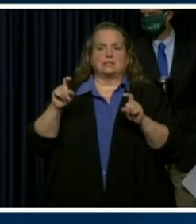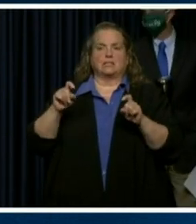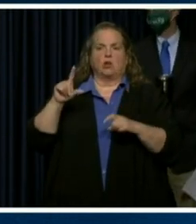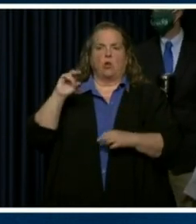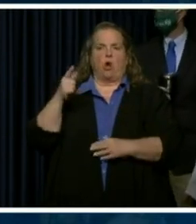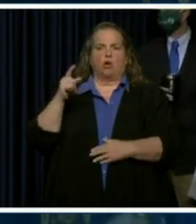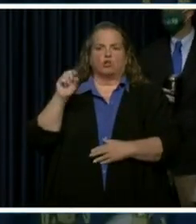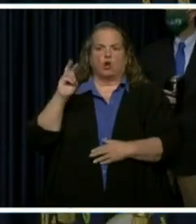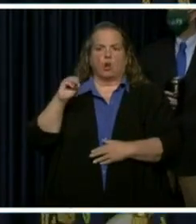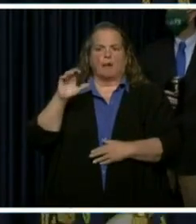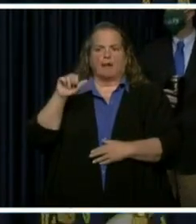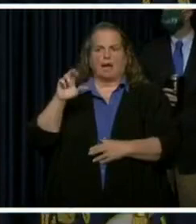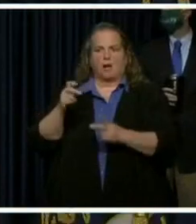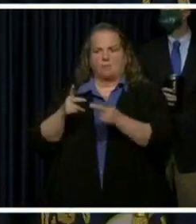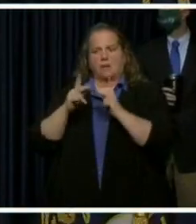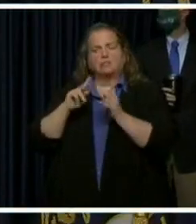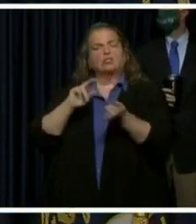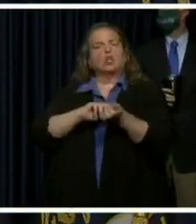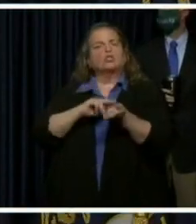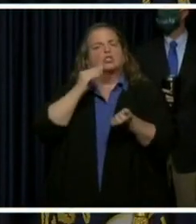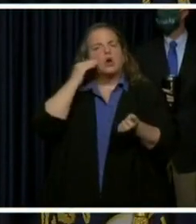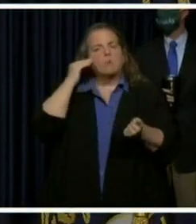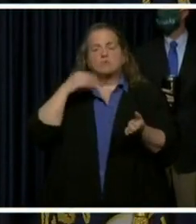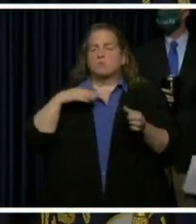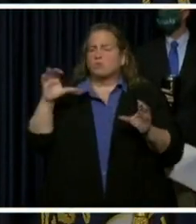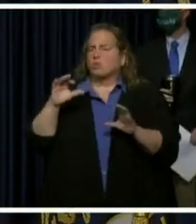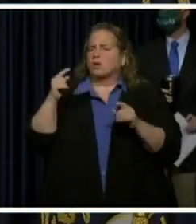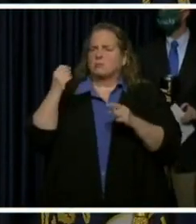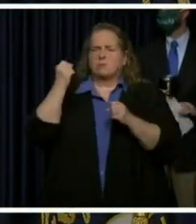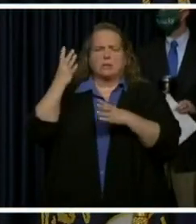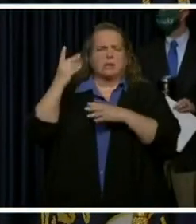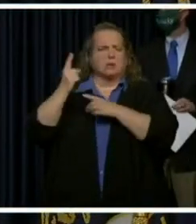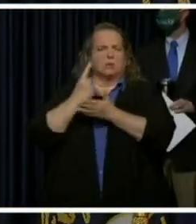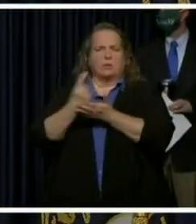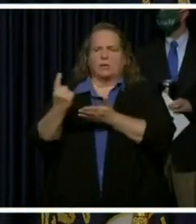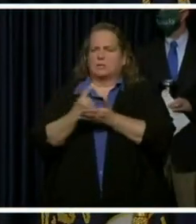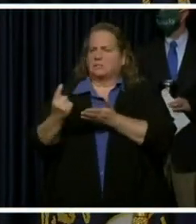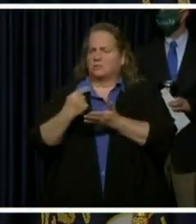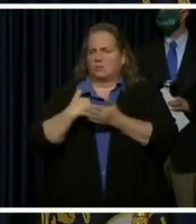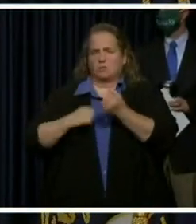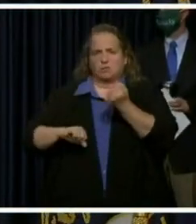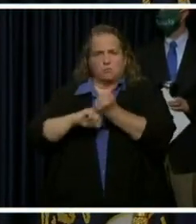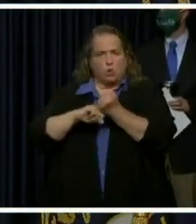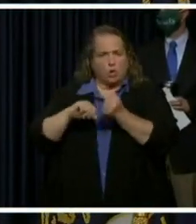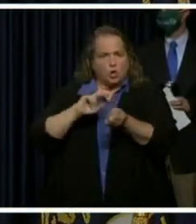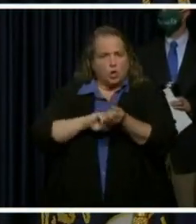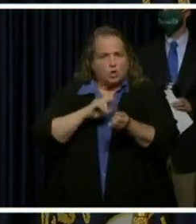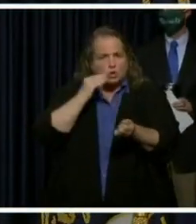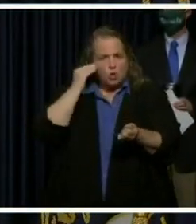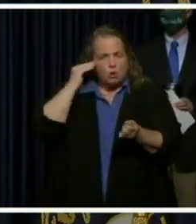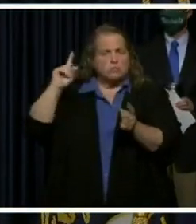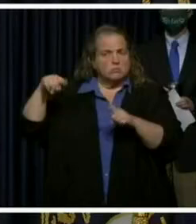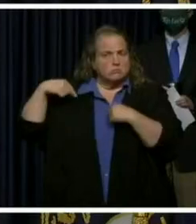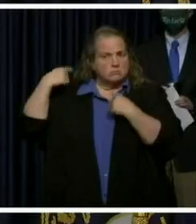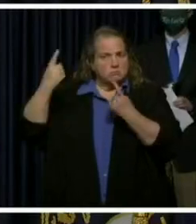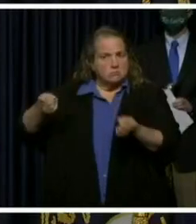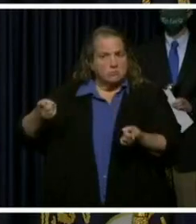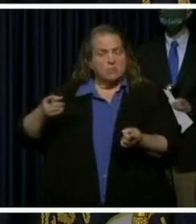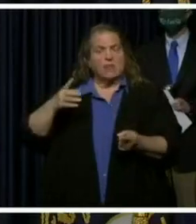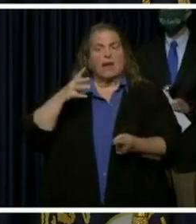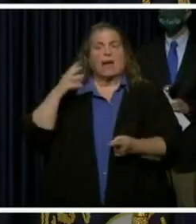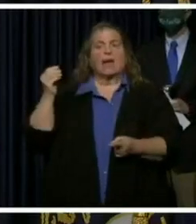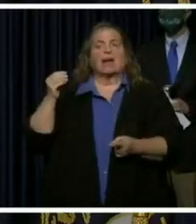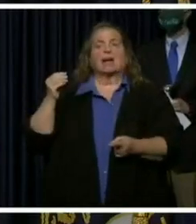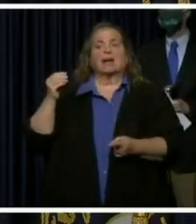care facilities. And so we've been doing this for many weeks. We've been supporting nursing homes for quite a while, and it